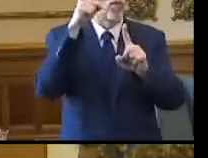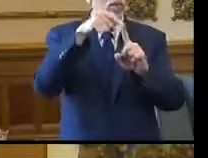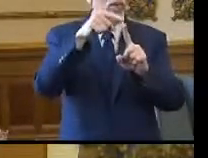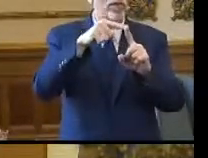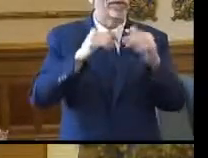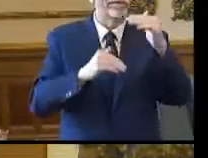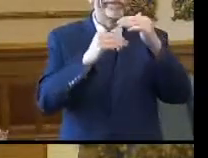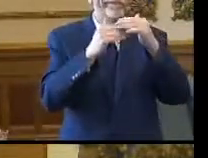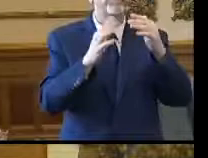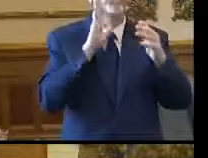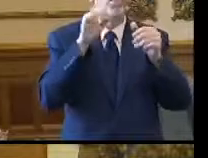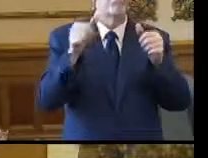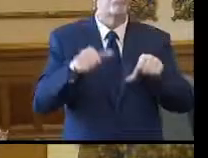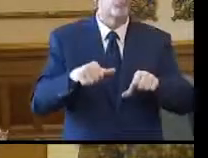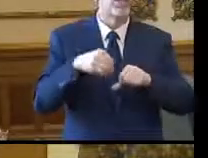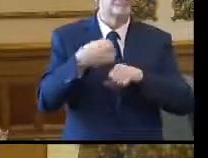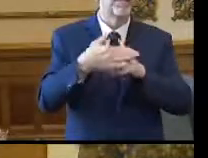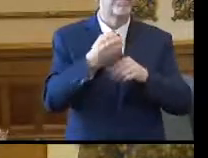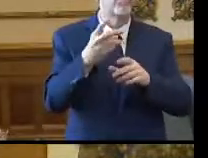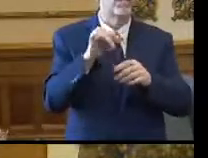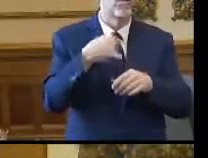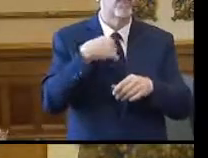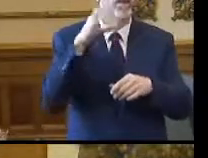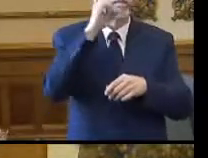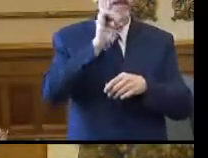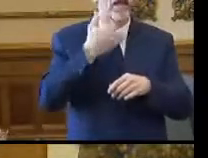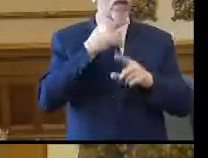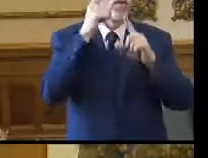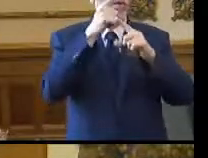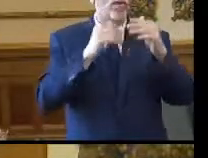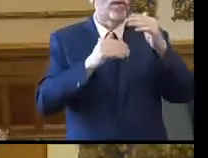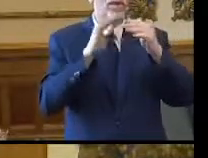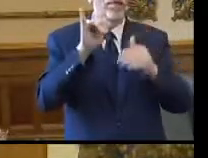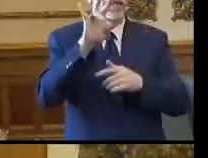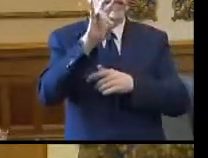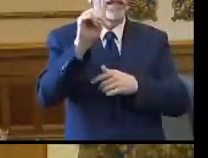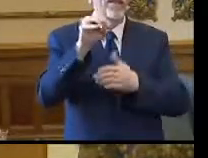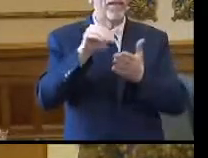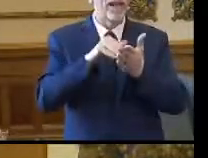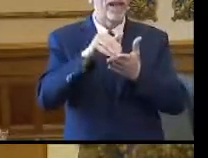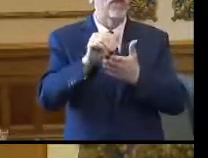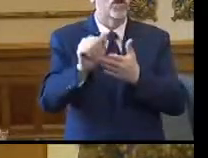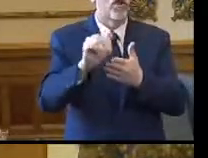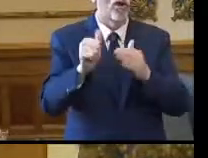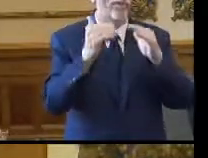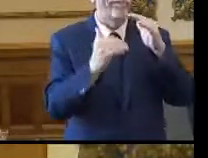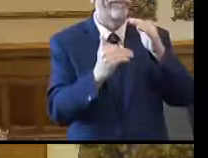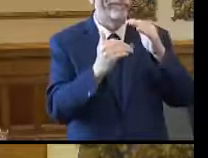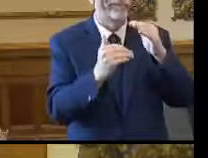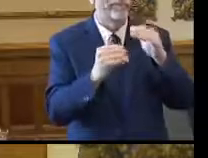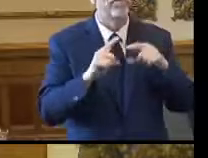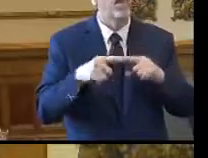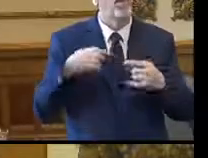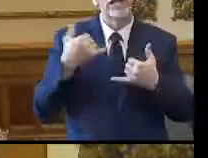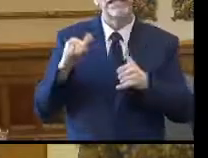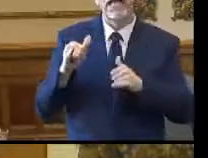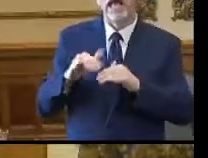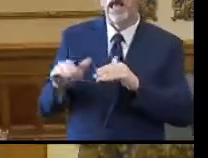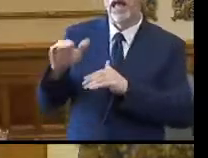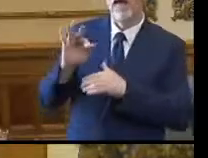will get posted here in the next couple of days, but we missed our forecast by $70 million. But we are still ahead of